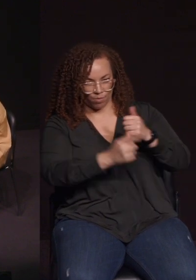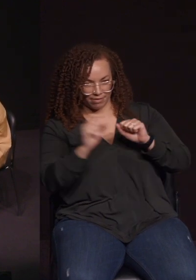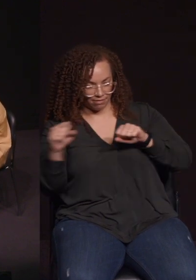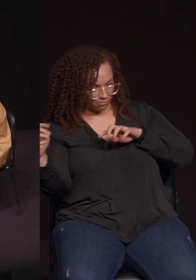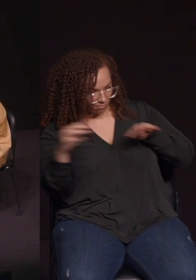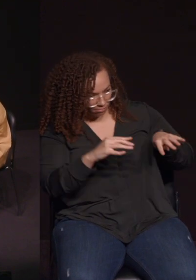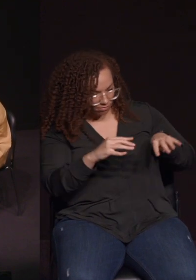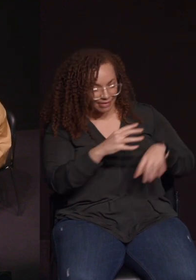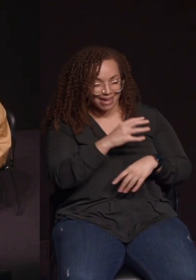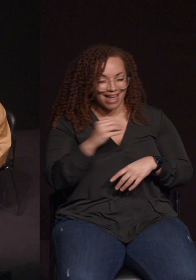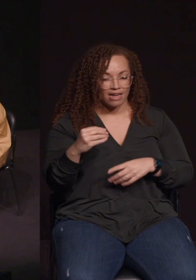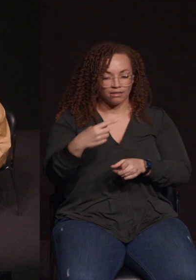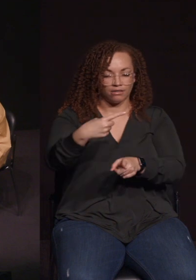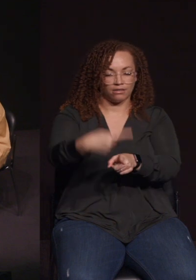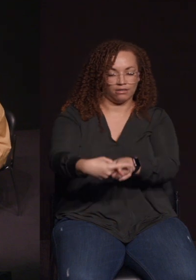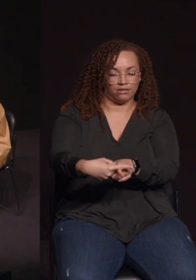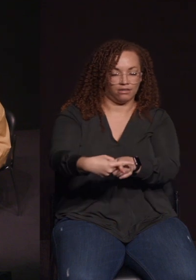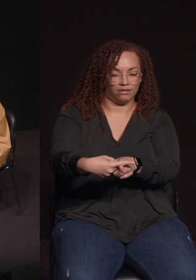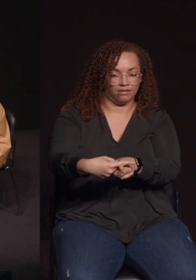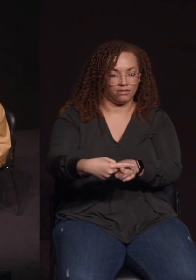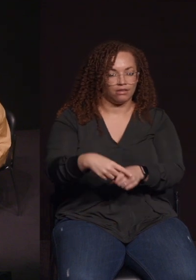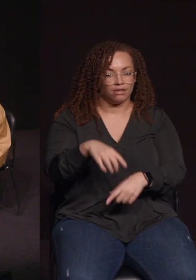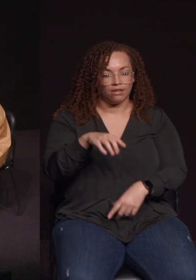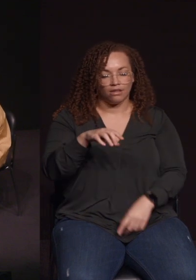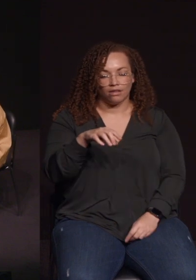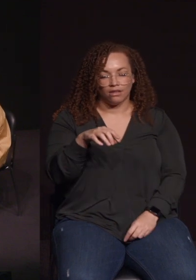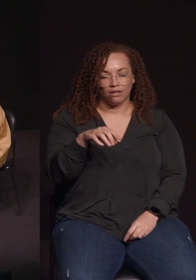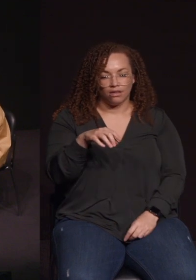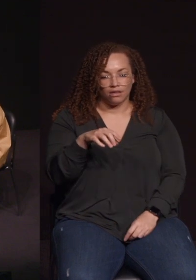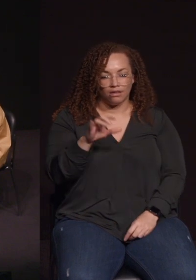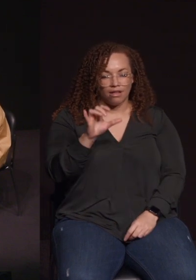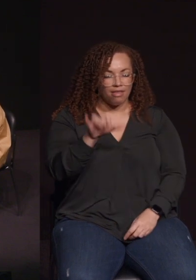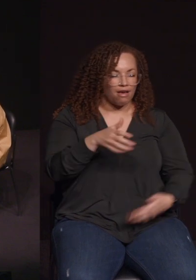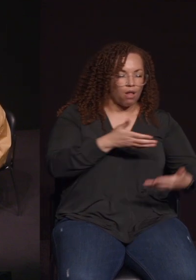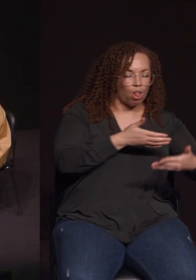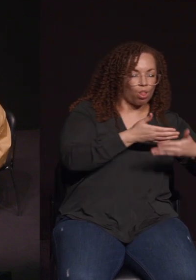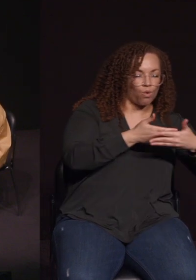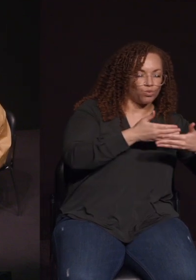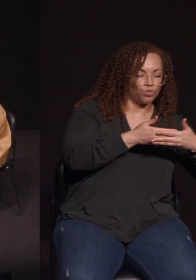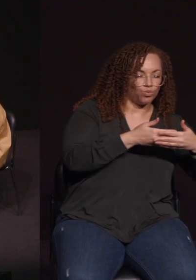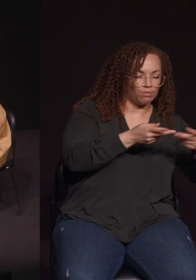and Caddyfield, which is diagonal to the site where he perished,